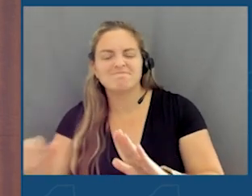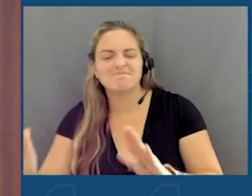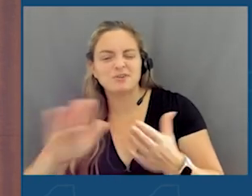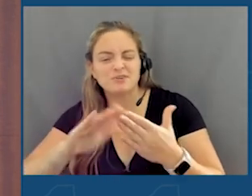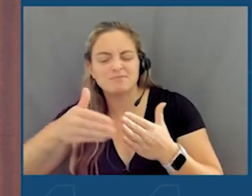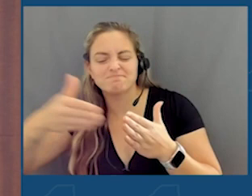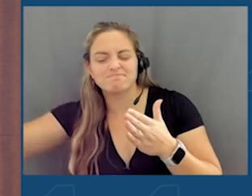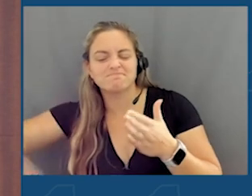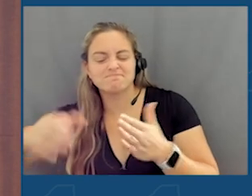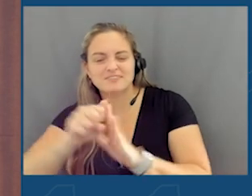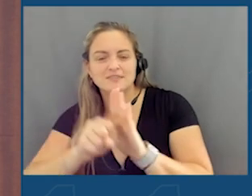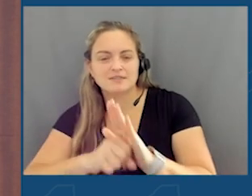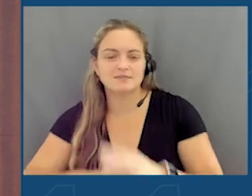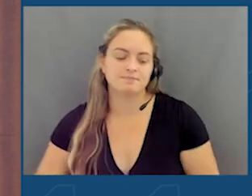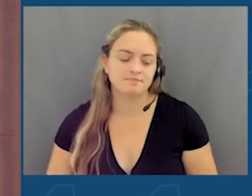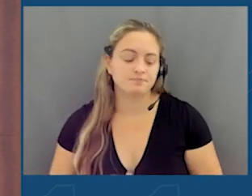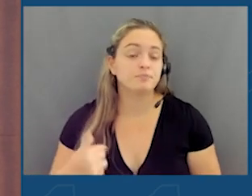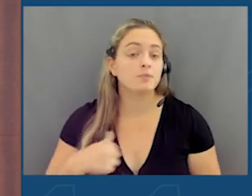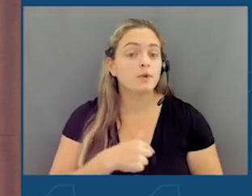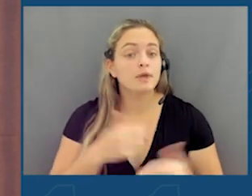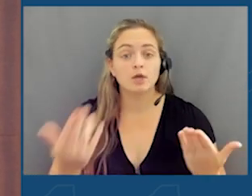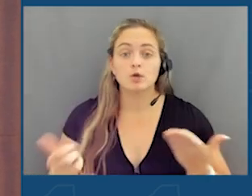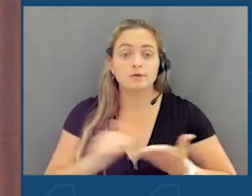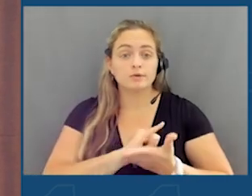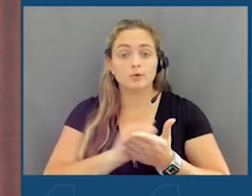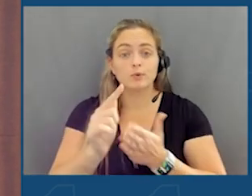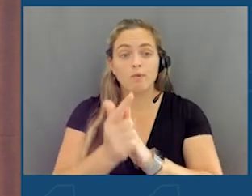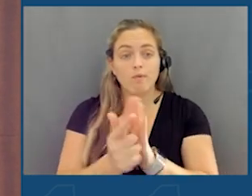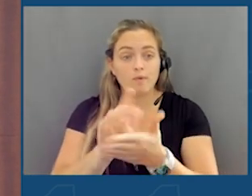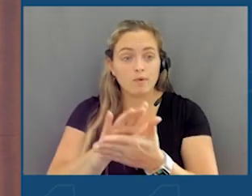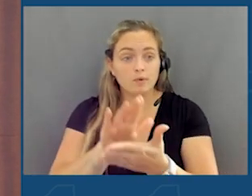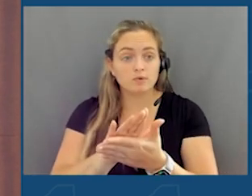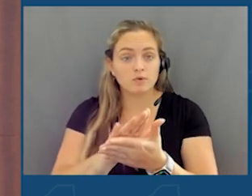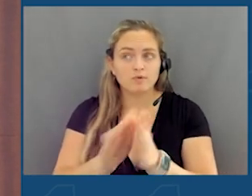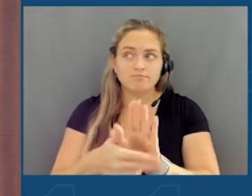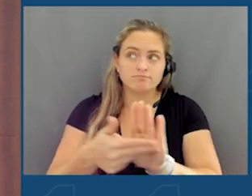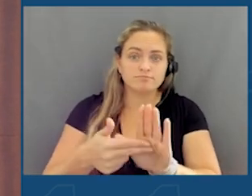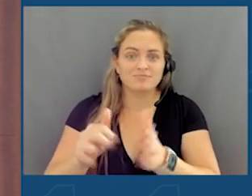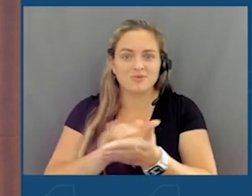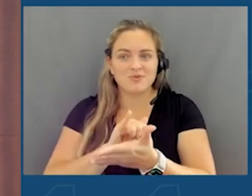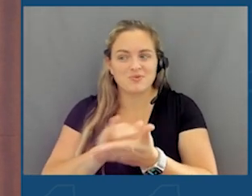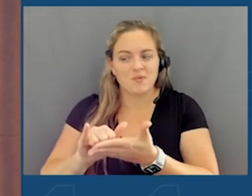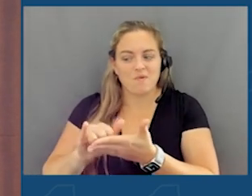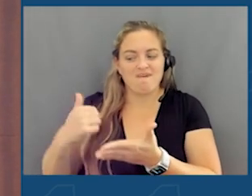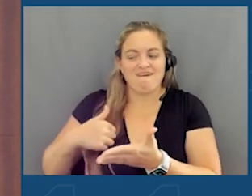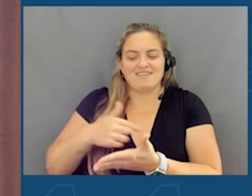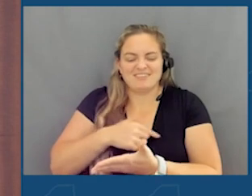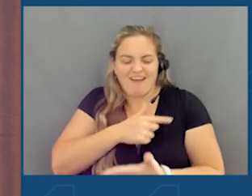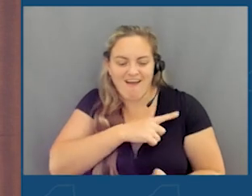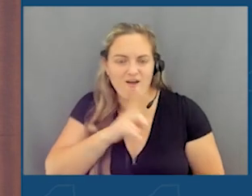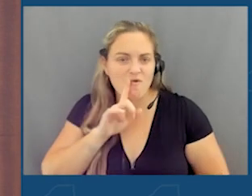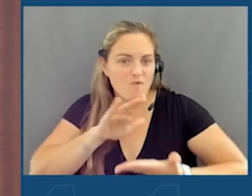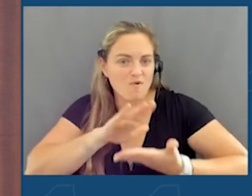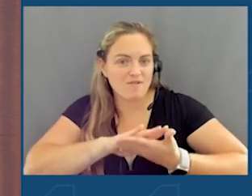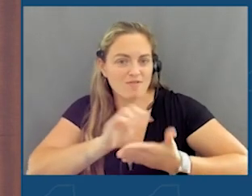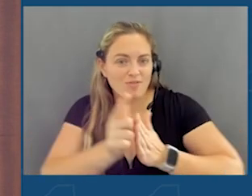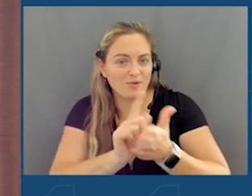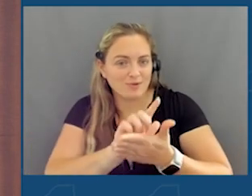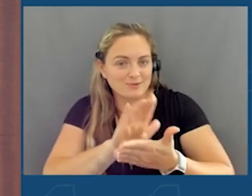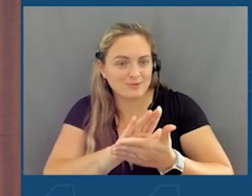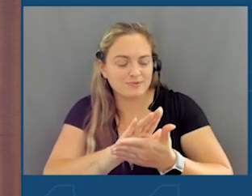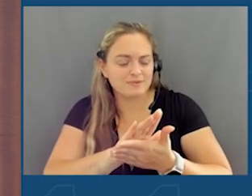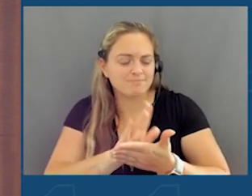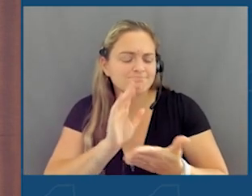states. We, here at New York Law School, consider ourselves New York's law school and pride ourselves on promoting